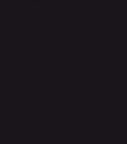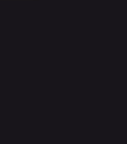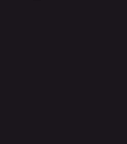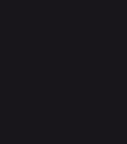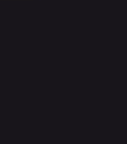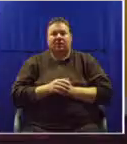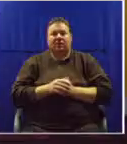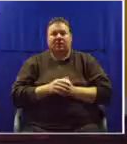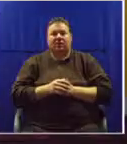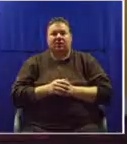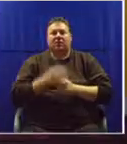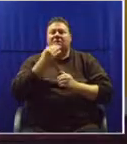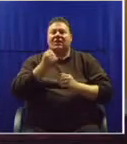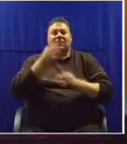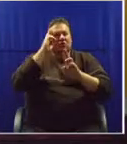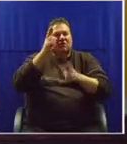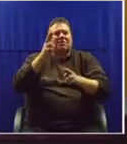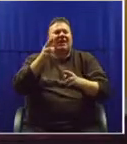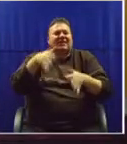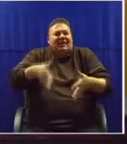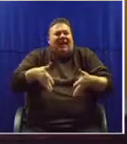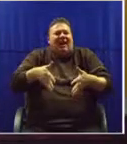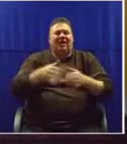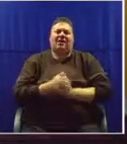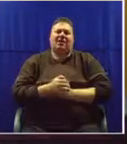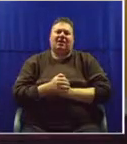treat us with respect here in this chamber.